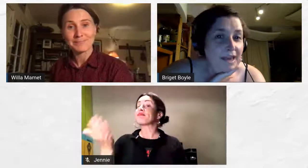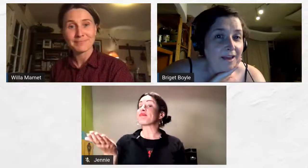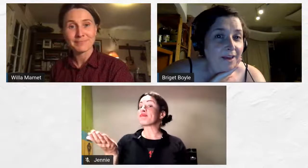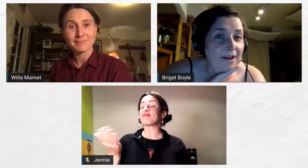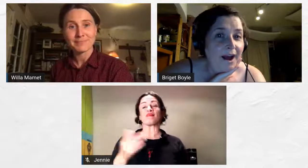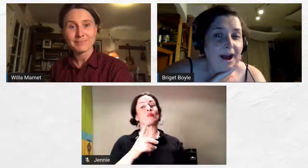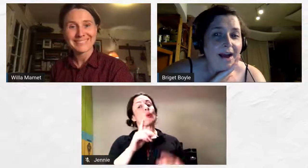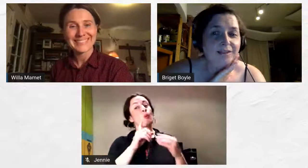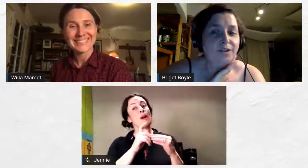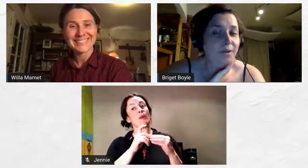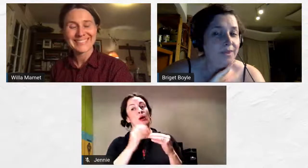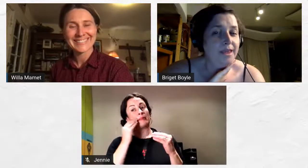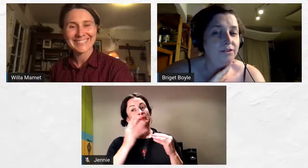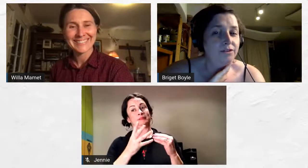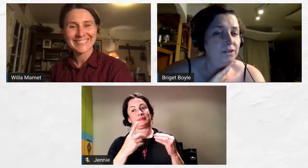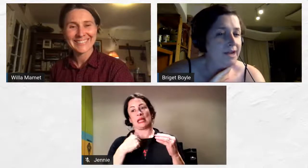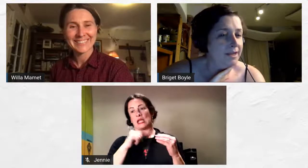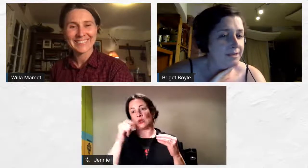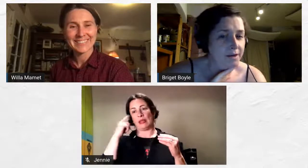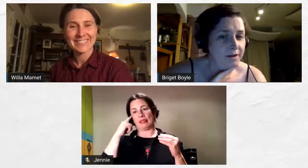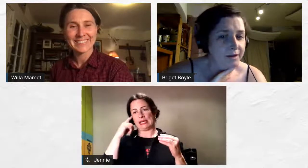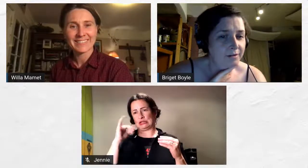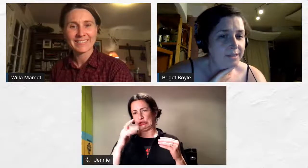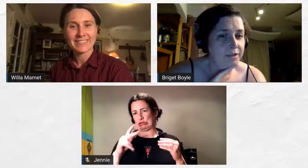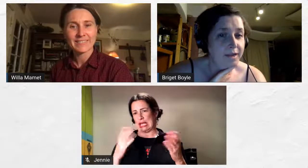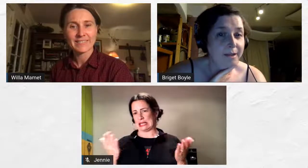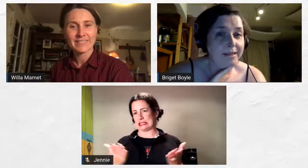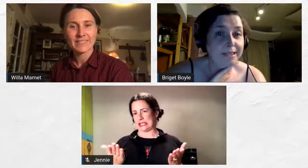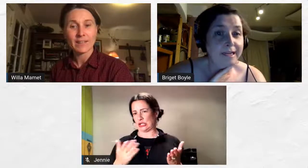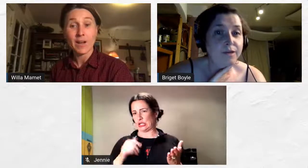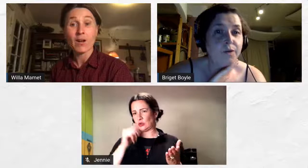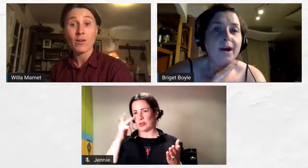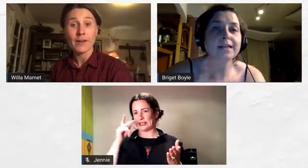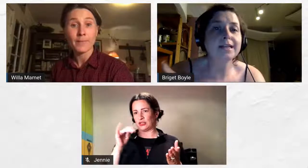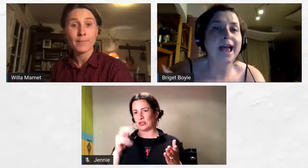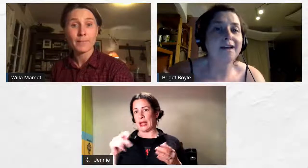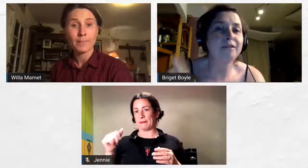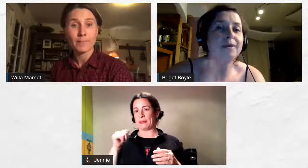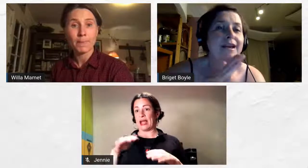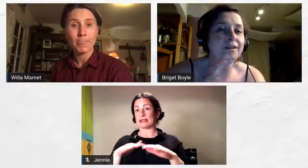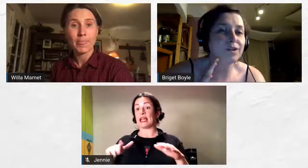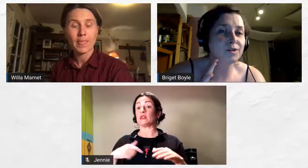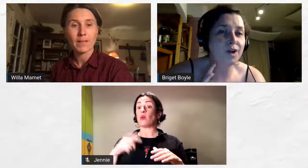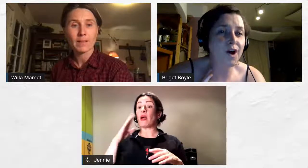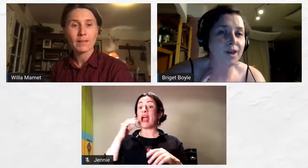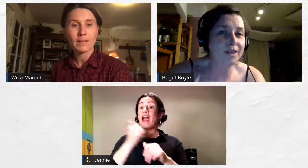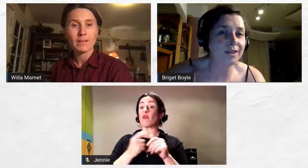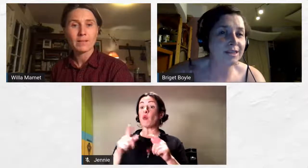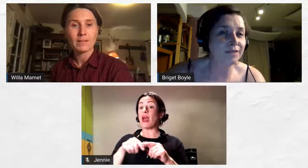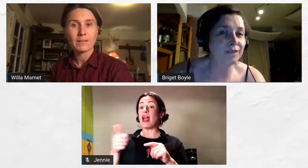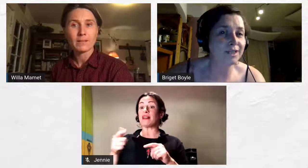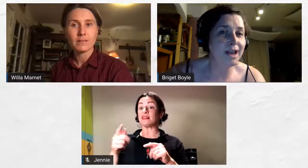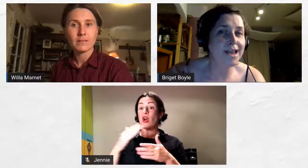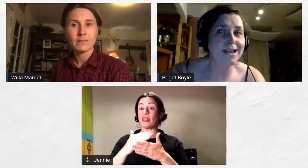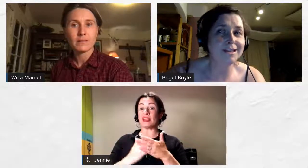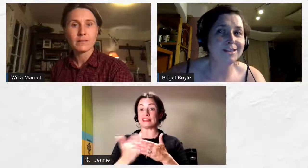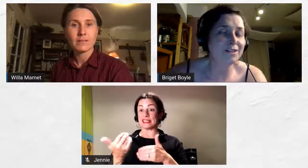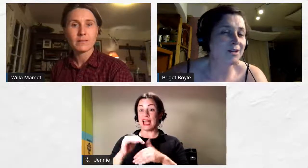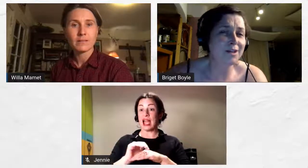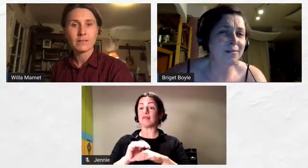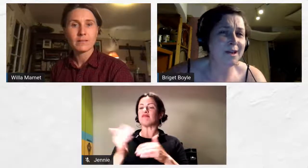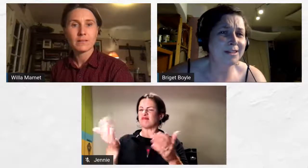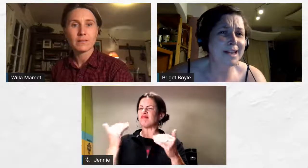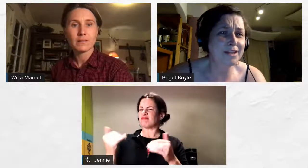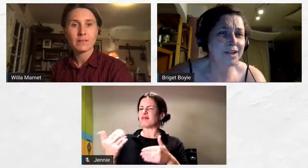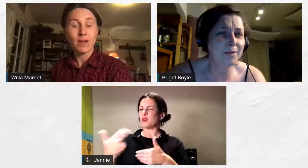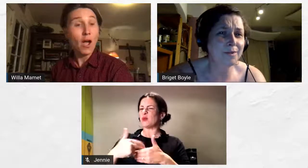more thing. I don't think Jack is here. I don't see Jack backstage. So Okay. why doesn't everybody else who's on the list for tonight start